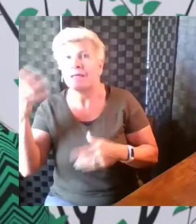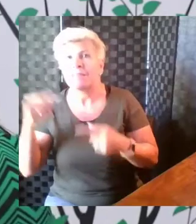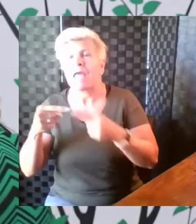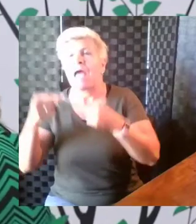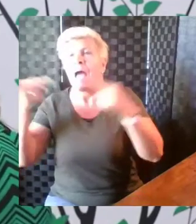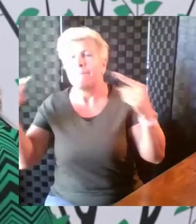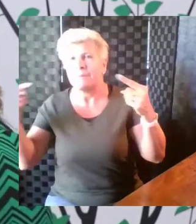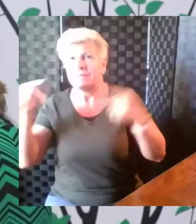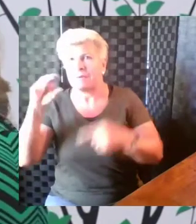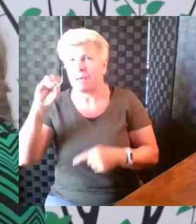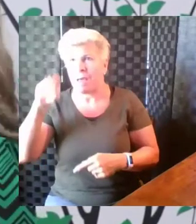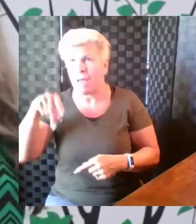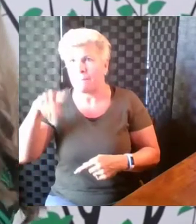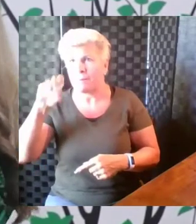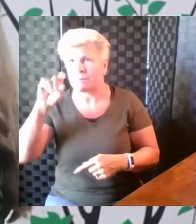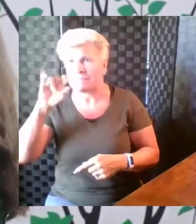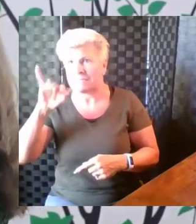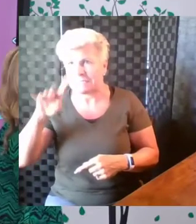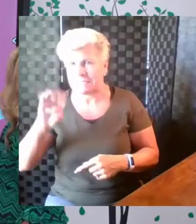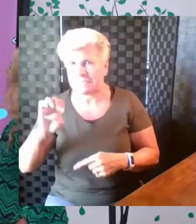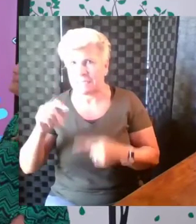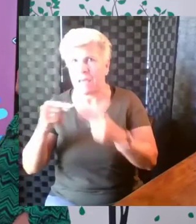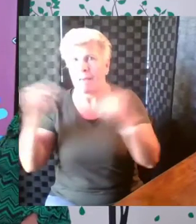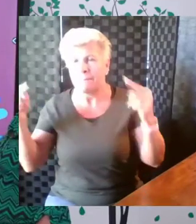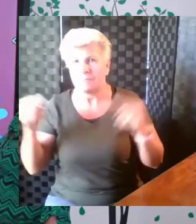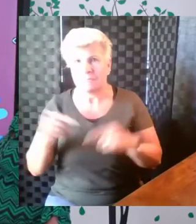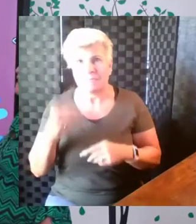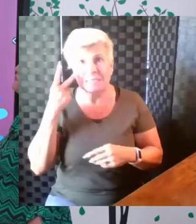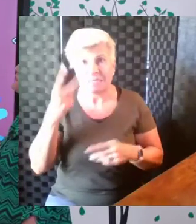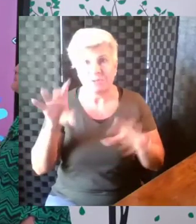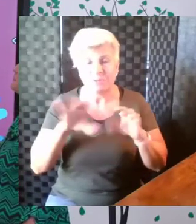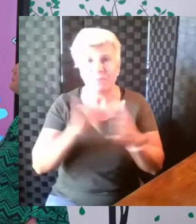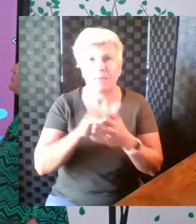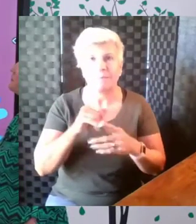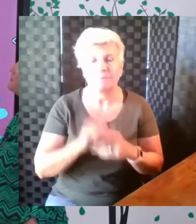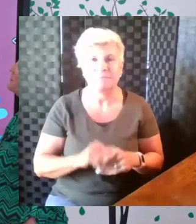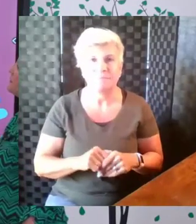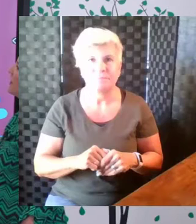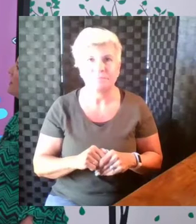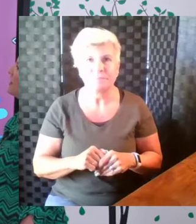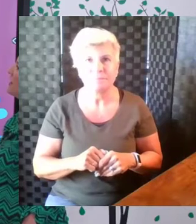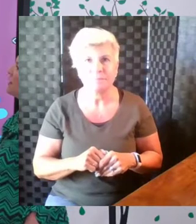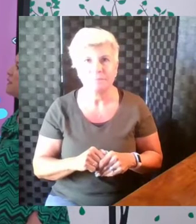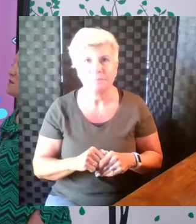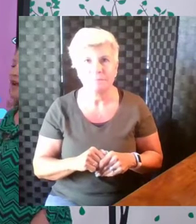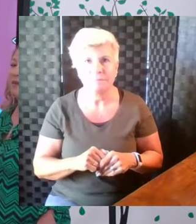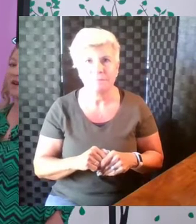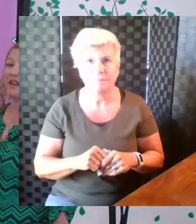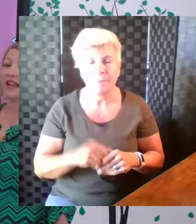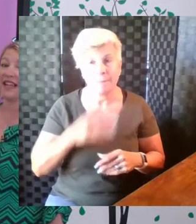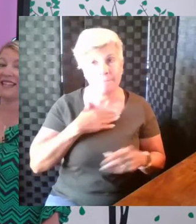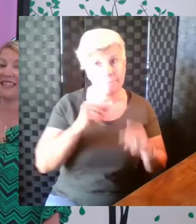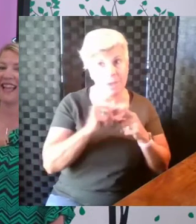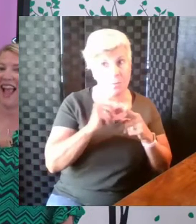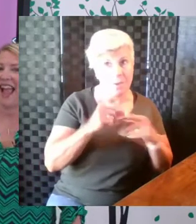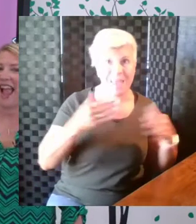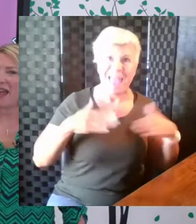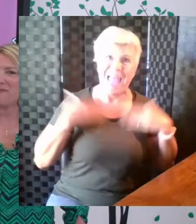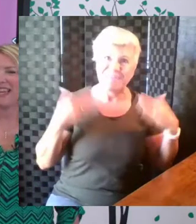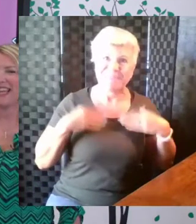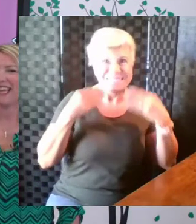the opposite, the word that means the opposite, and see if you can do it. So my word